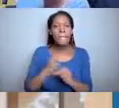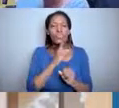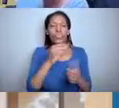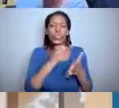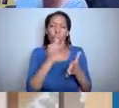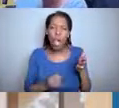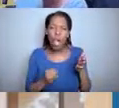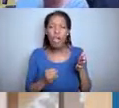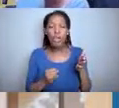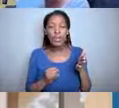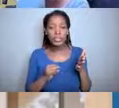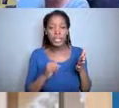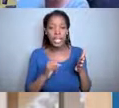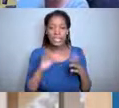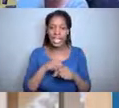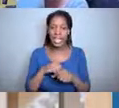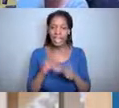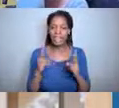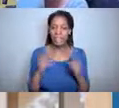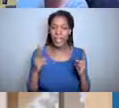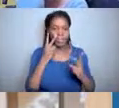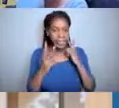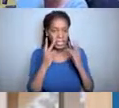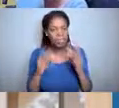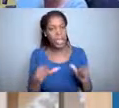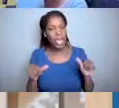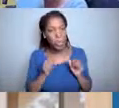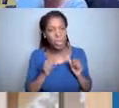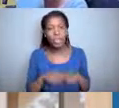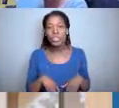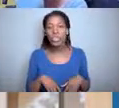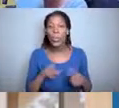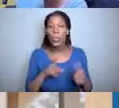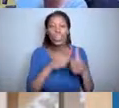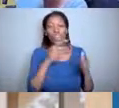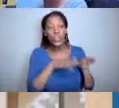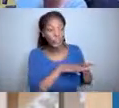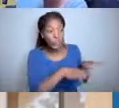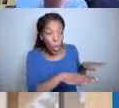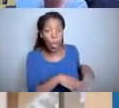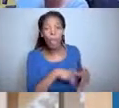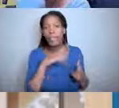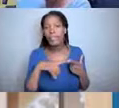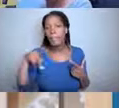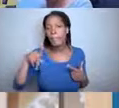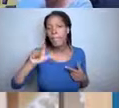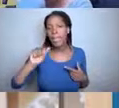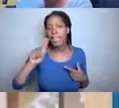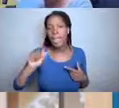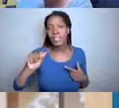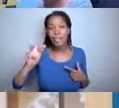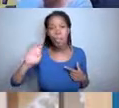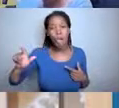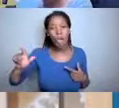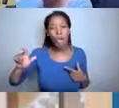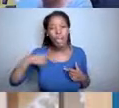that would include include this first floor as well as exterior spaces like that huge plaza wall that i had shown at the very um